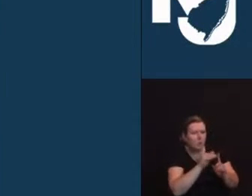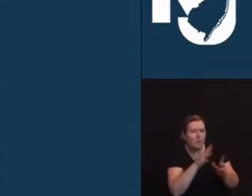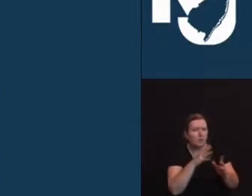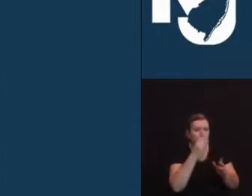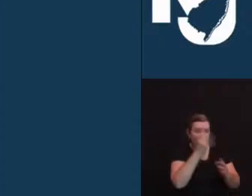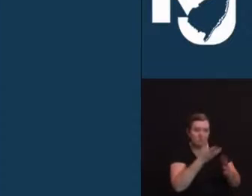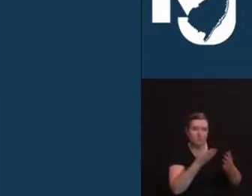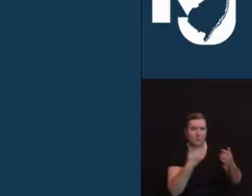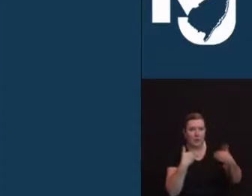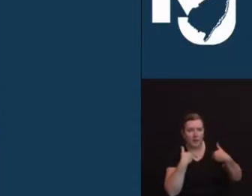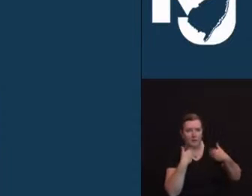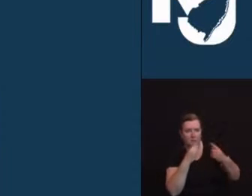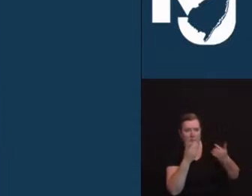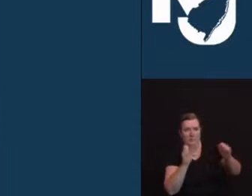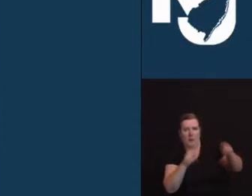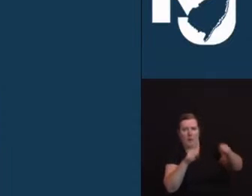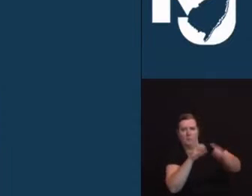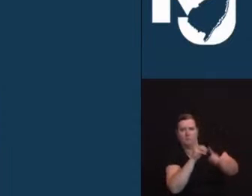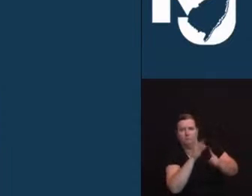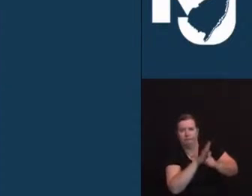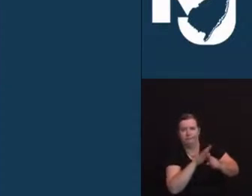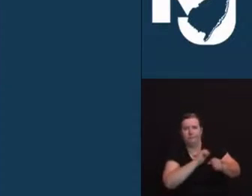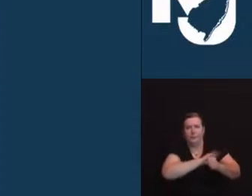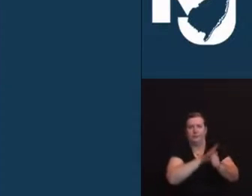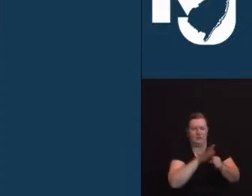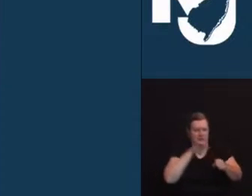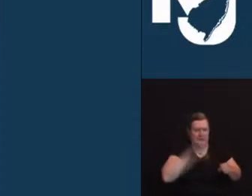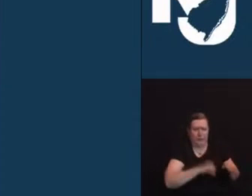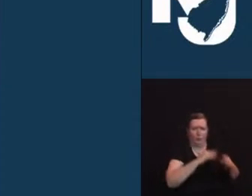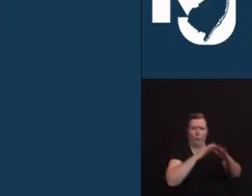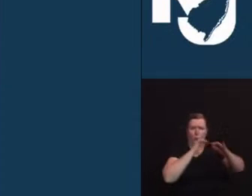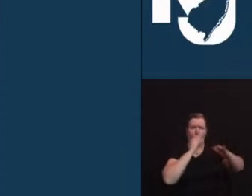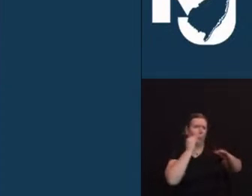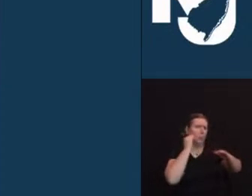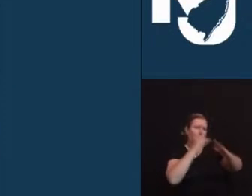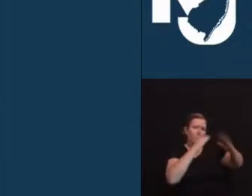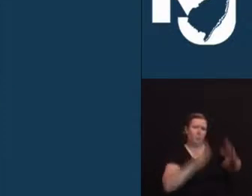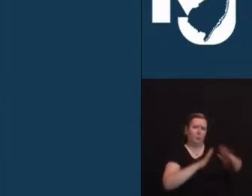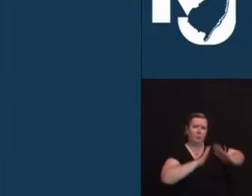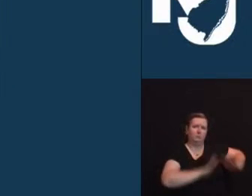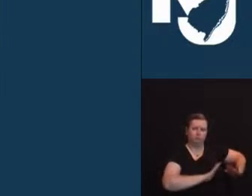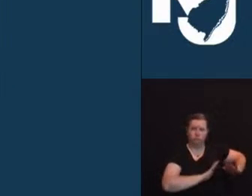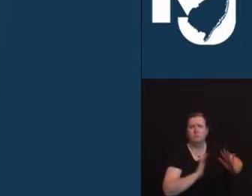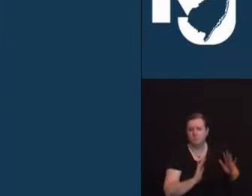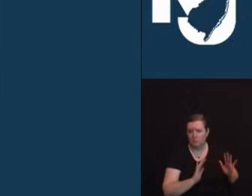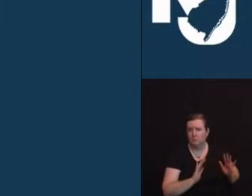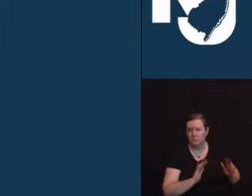a super spreader. Statewide, and this is a little bit of an eye chart, but